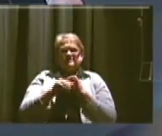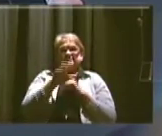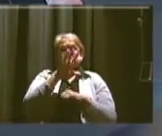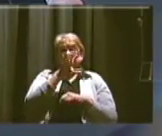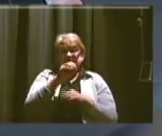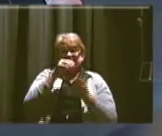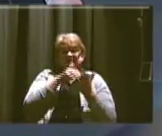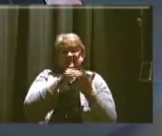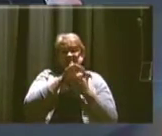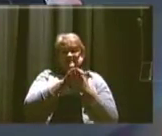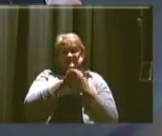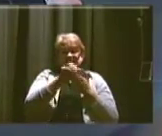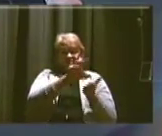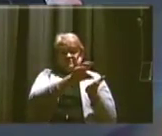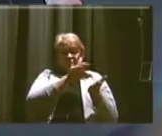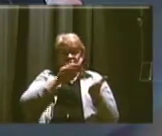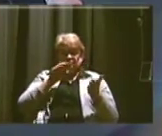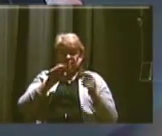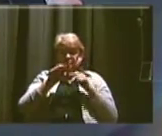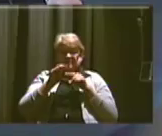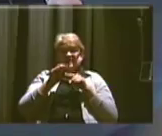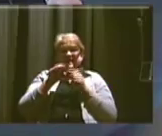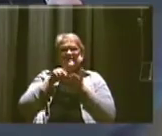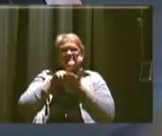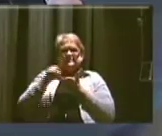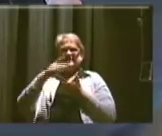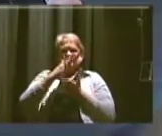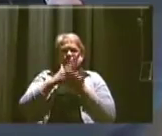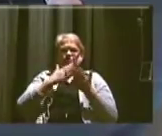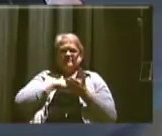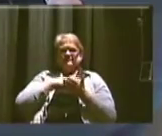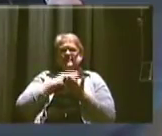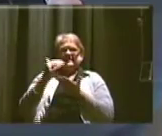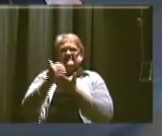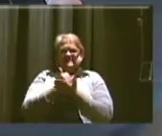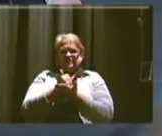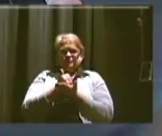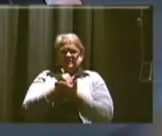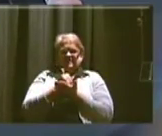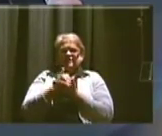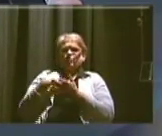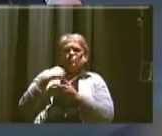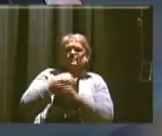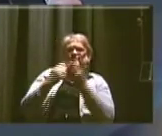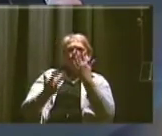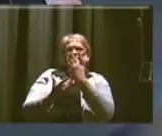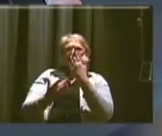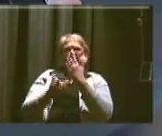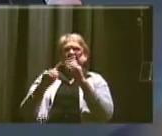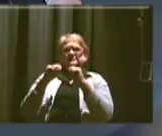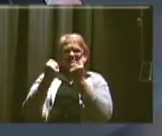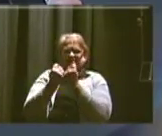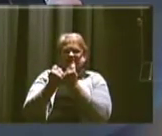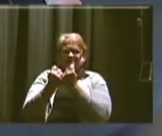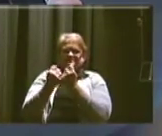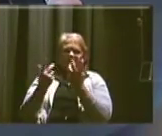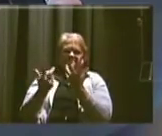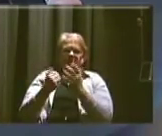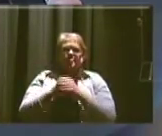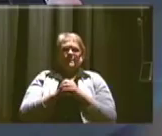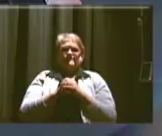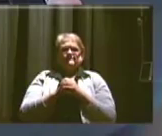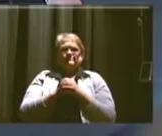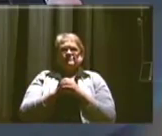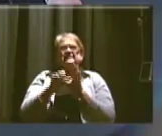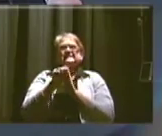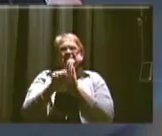$50,000 of that must pay for part of my salary or a member of our technology team's salary. That's a state mandate. We